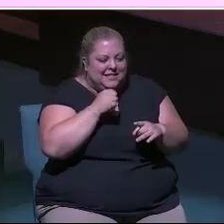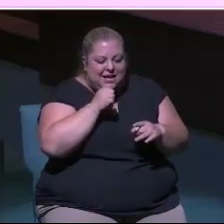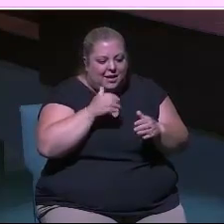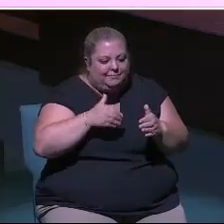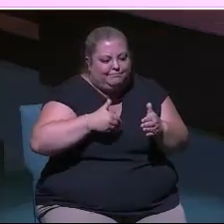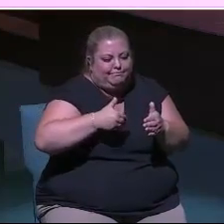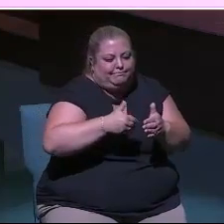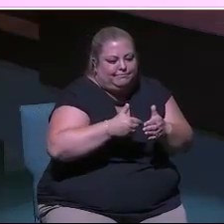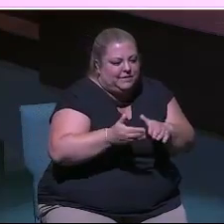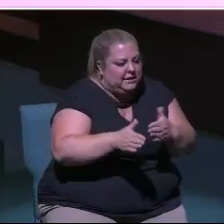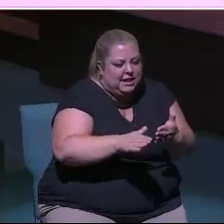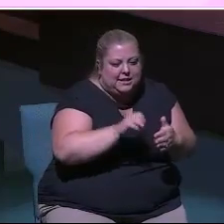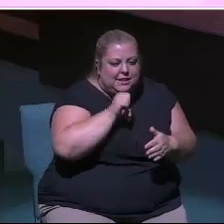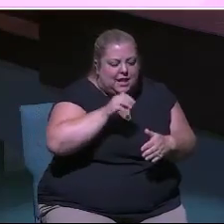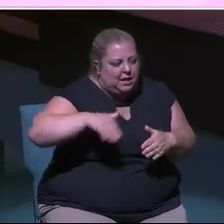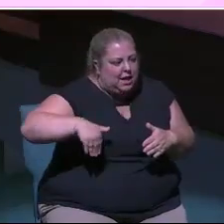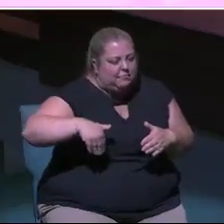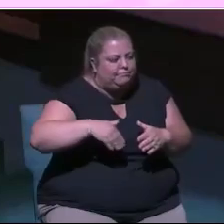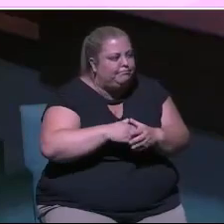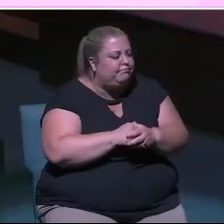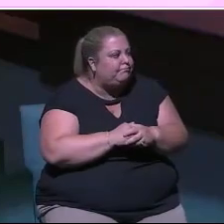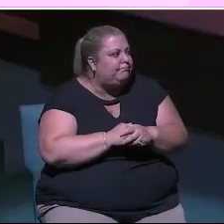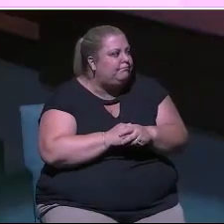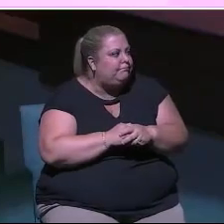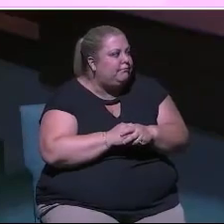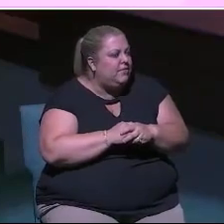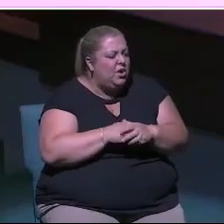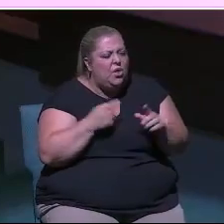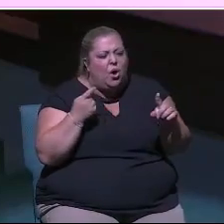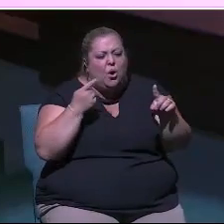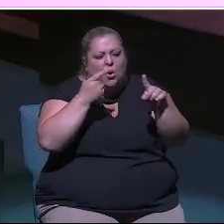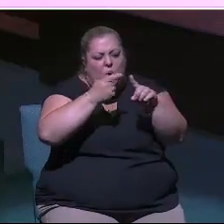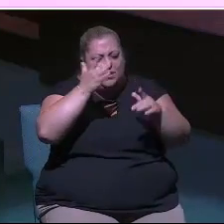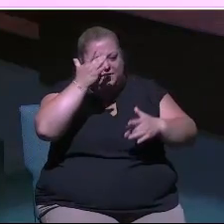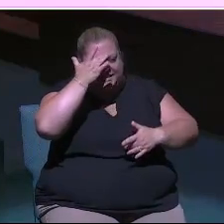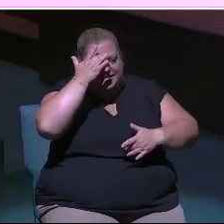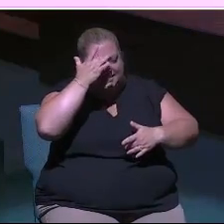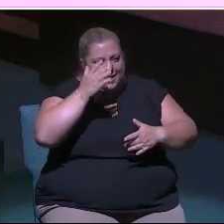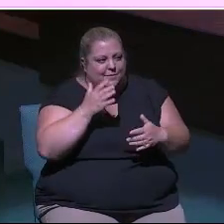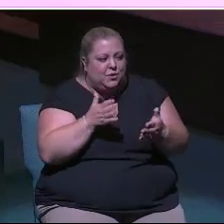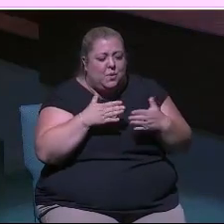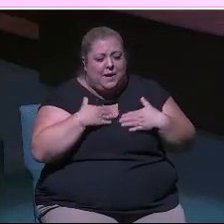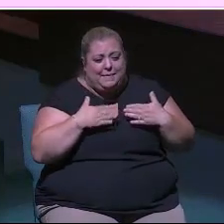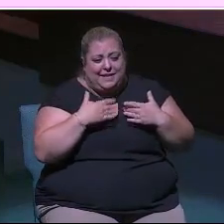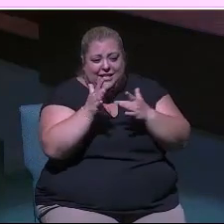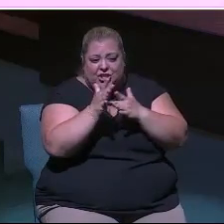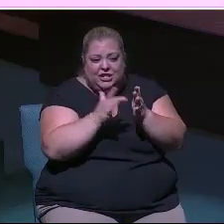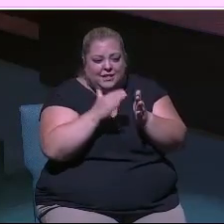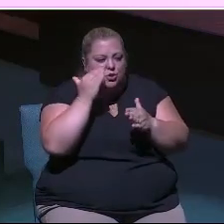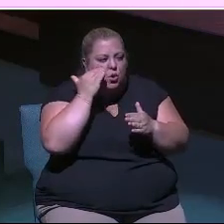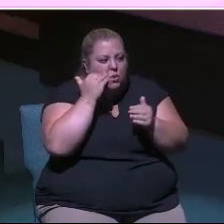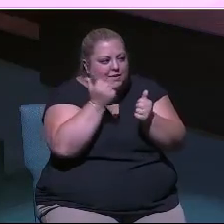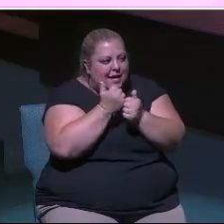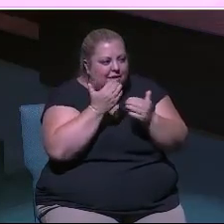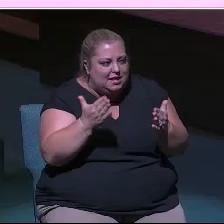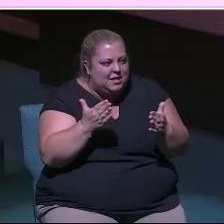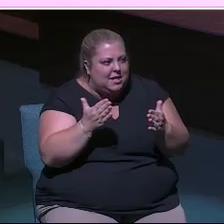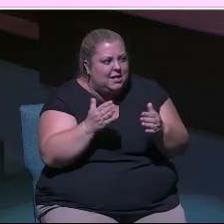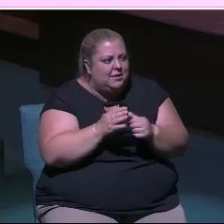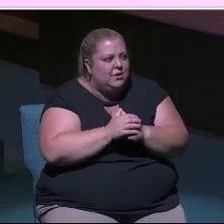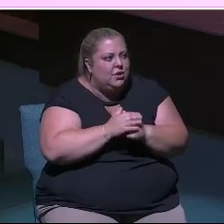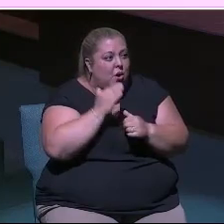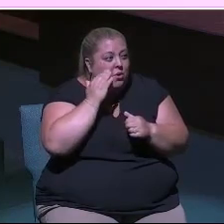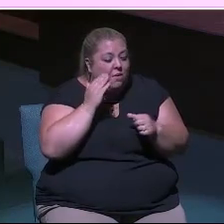The objective and the goal of this sickness, I'm so glad that Jesus knows everything, and that he full well, even as